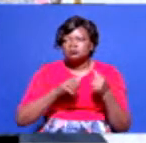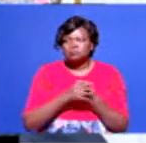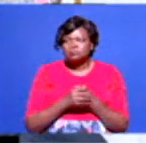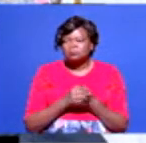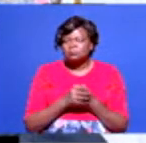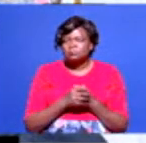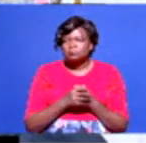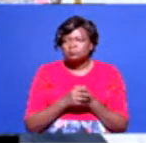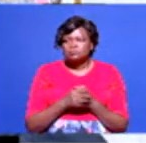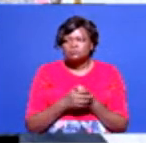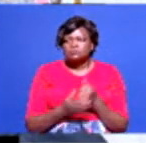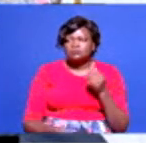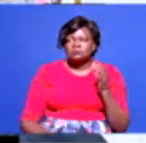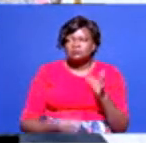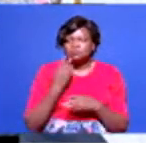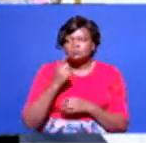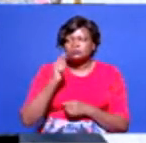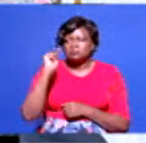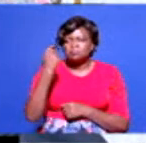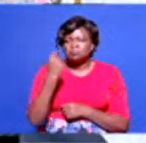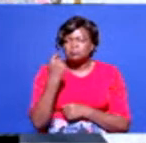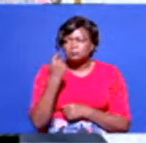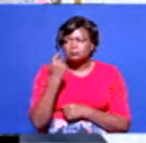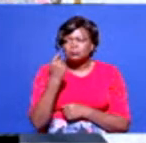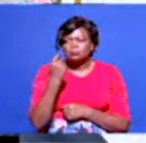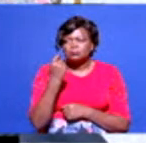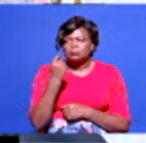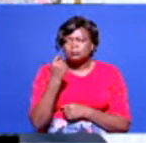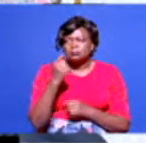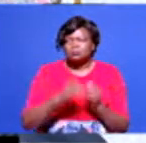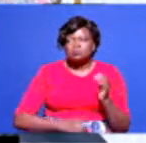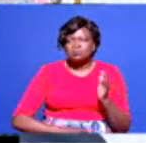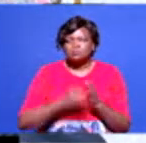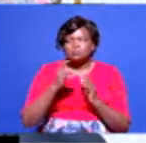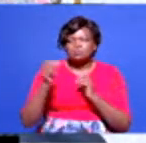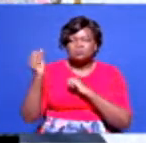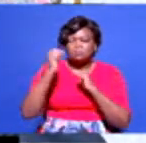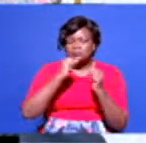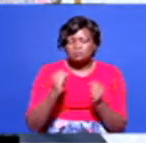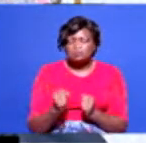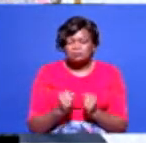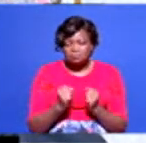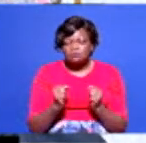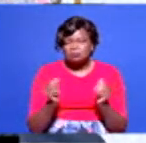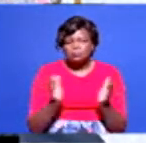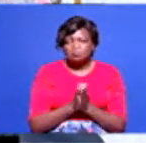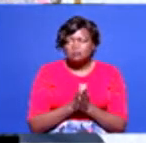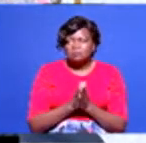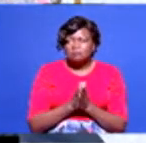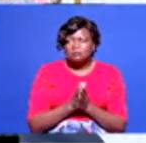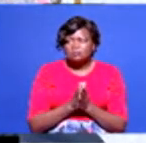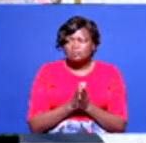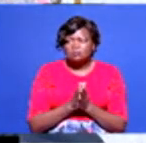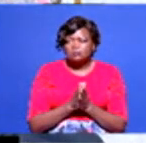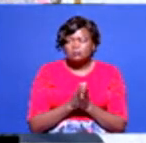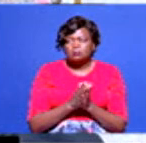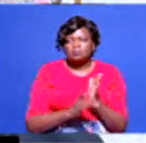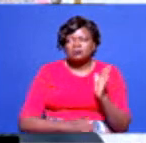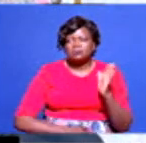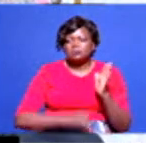iteration of the Kenyan development strategy, and the broad-based development of the